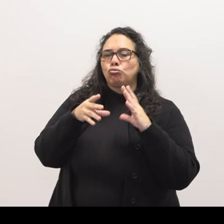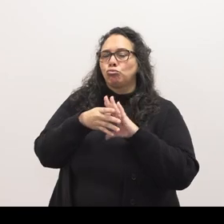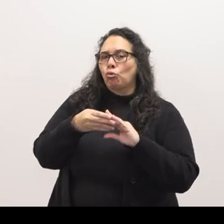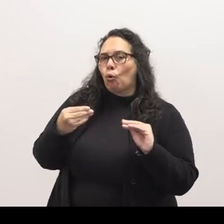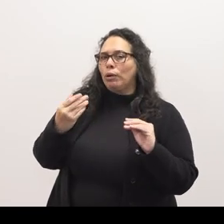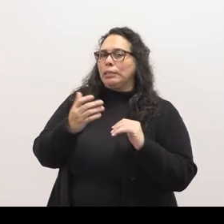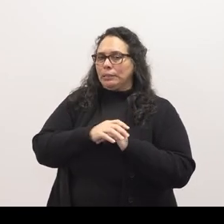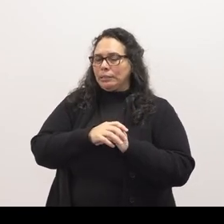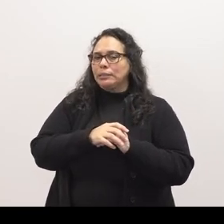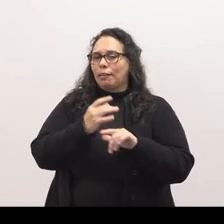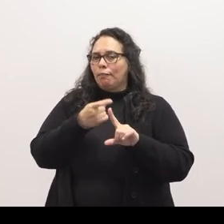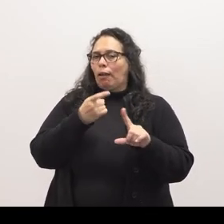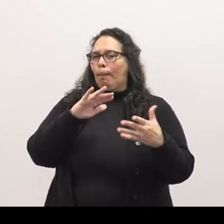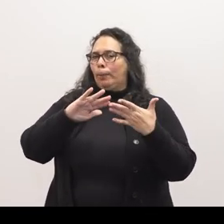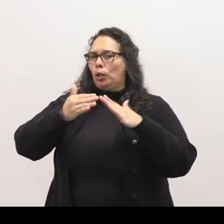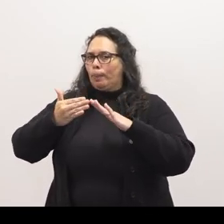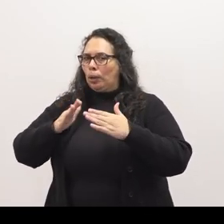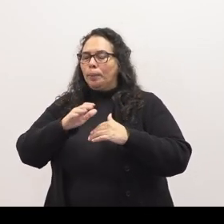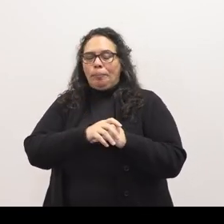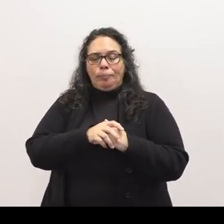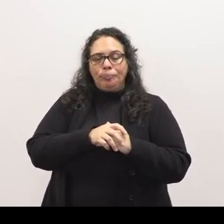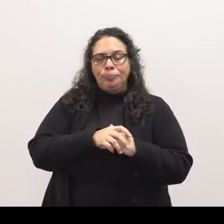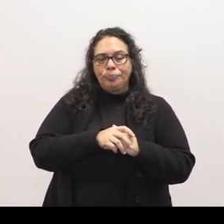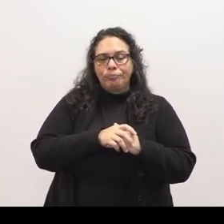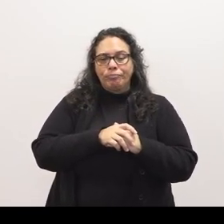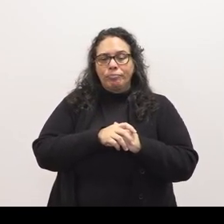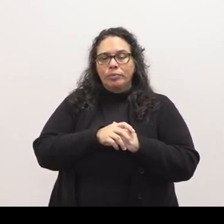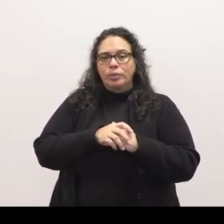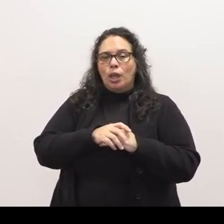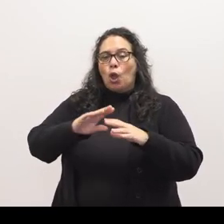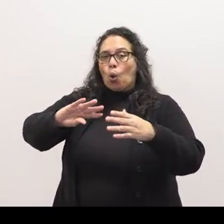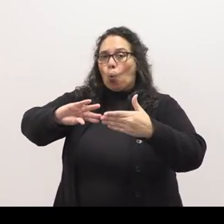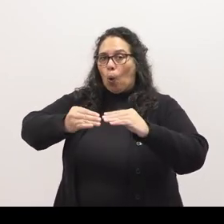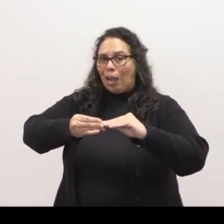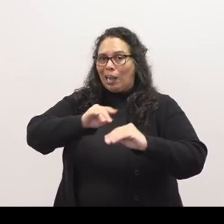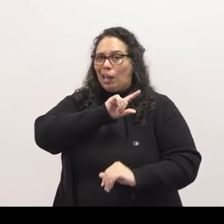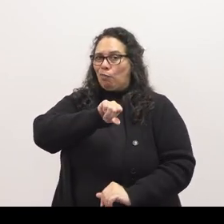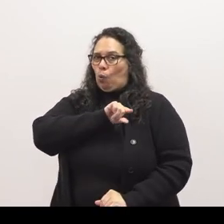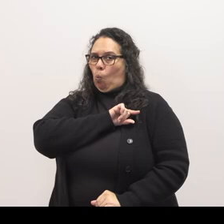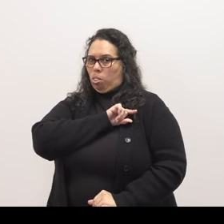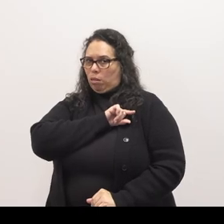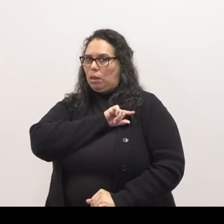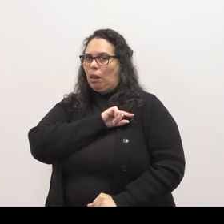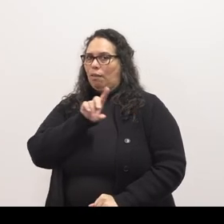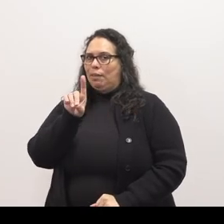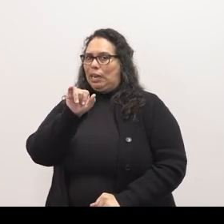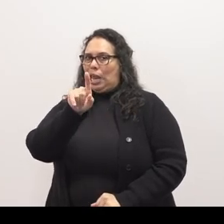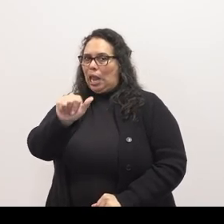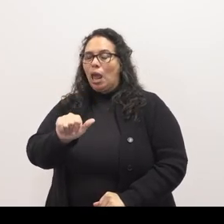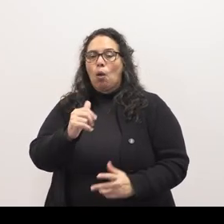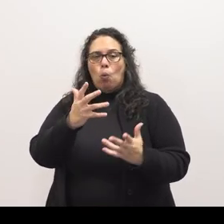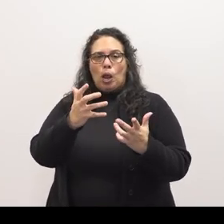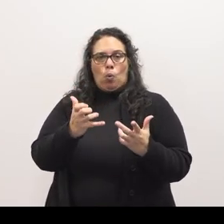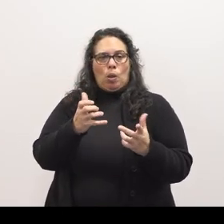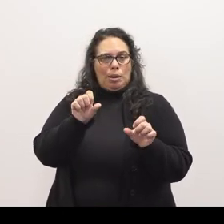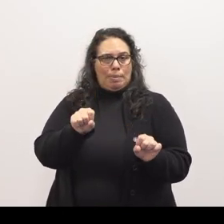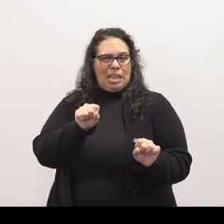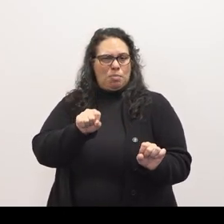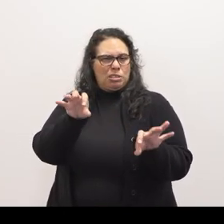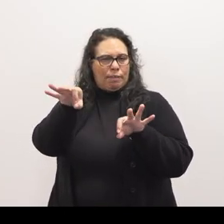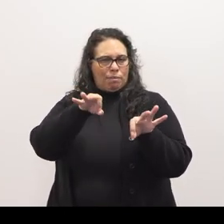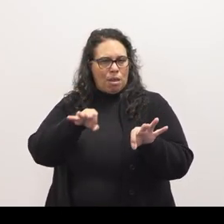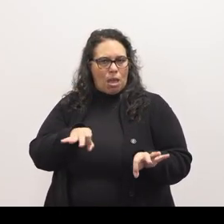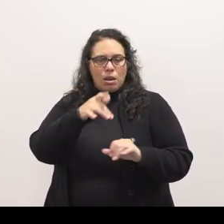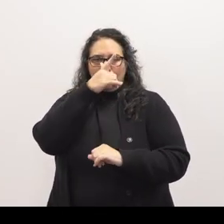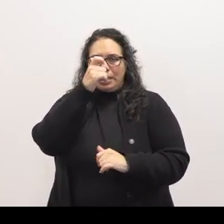And I want to talk a little bit more about that quantitative data and qualitative data, But we want to be able to define it because we